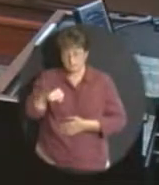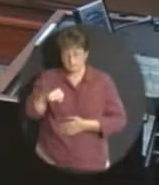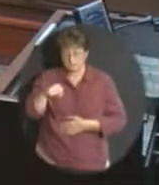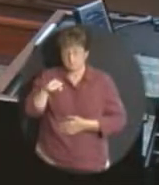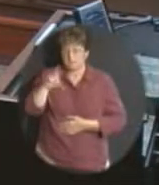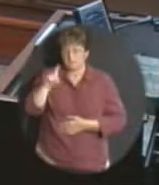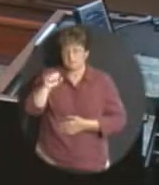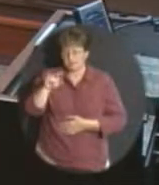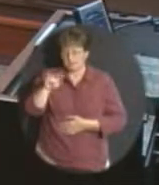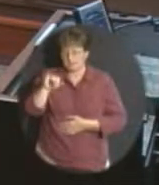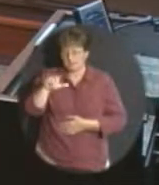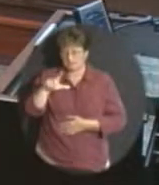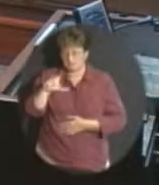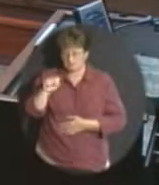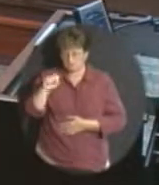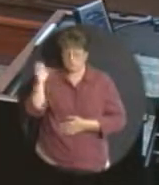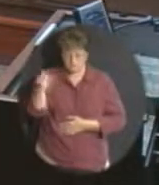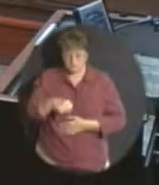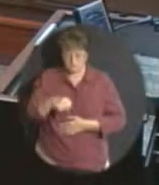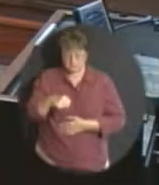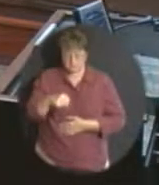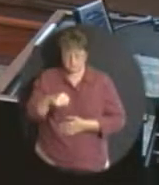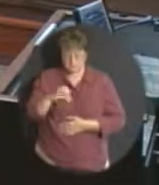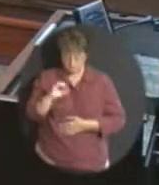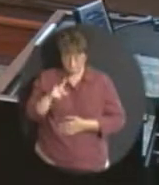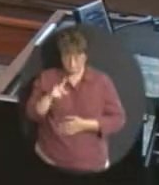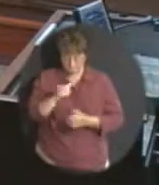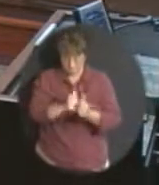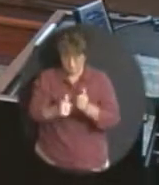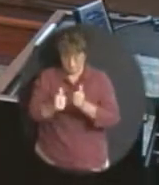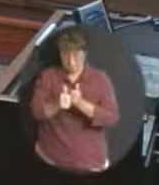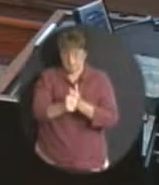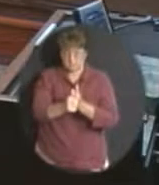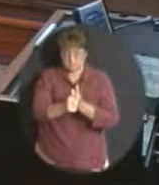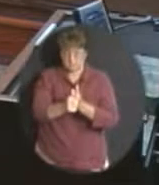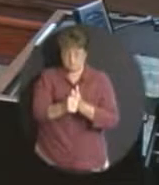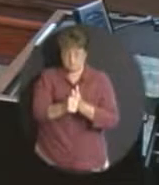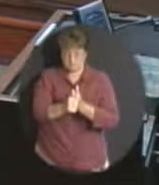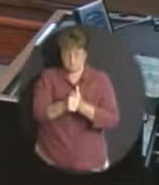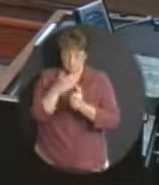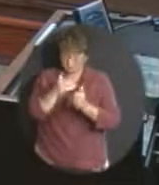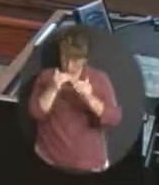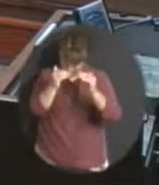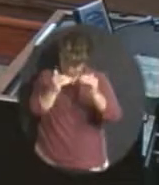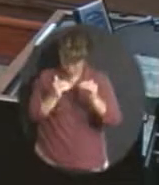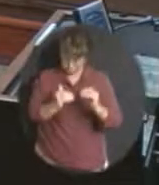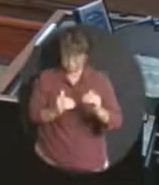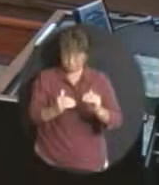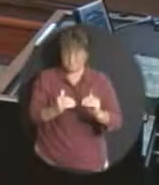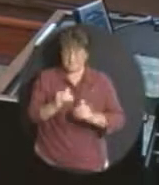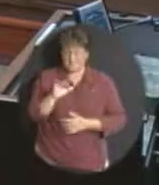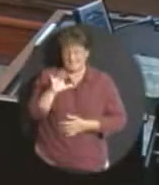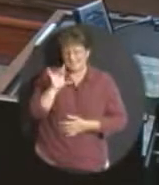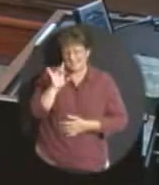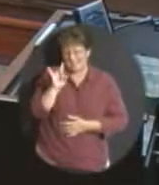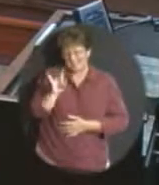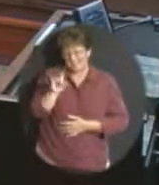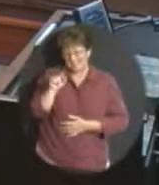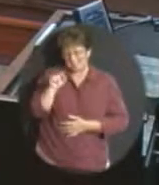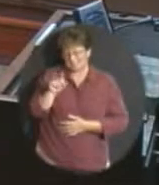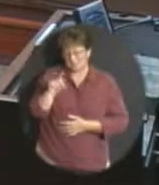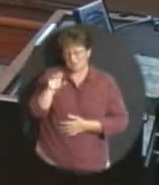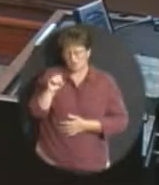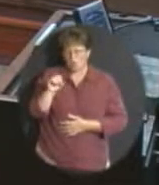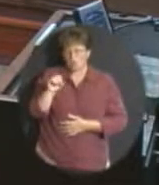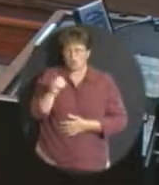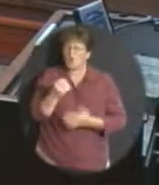Yes. All right, motion carries. And we will keep moving. We'll wait for